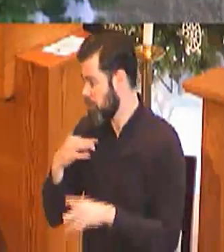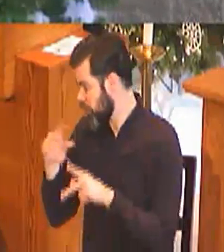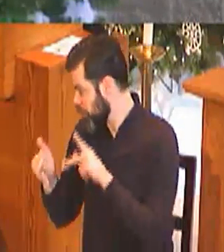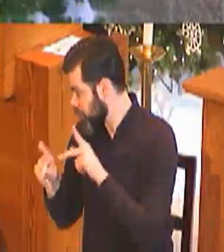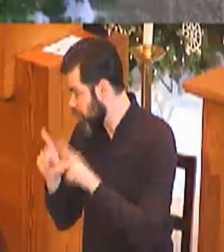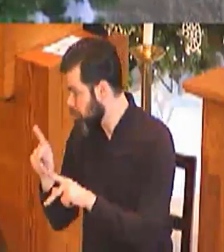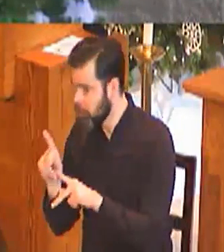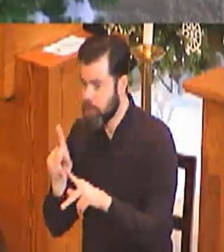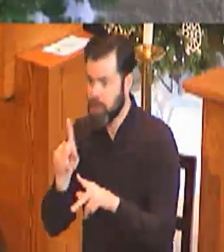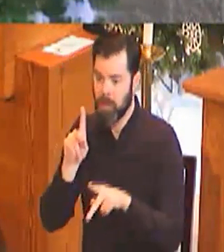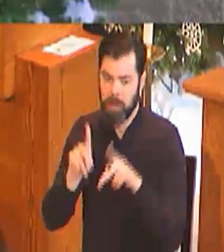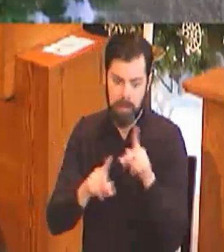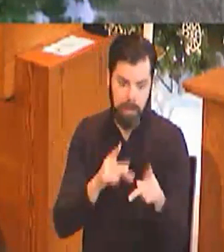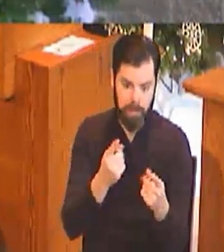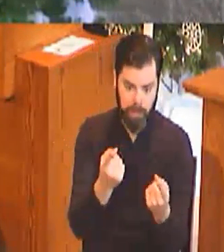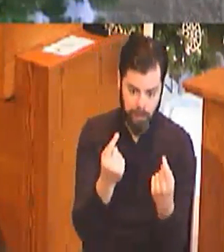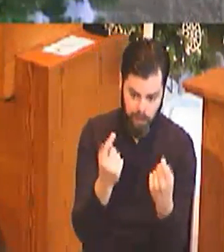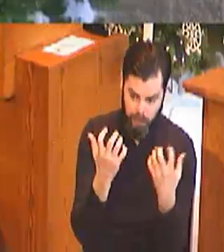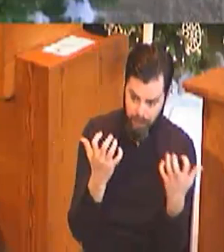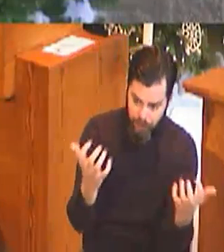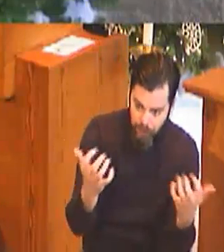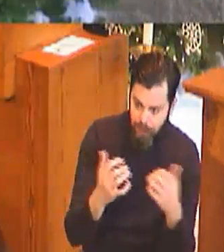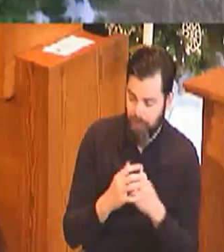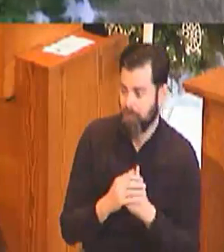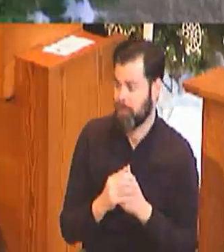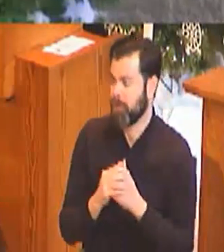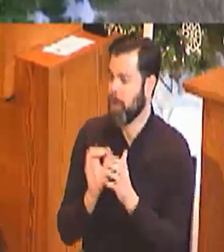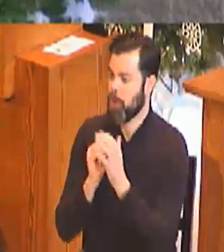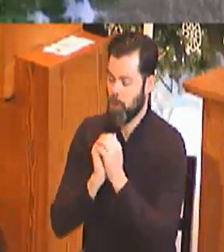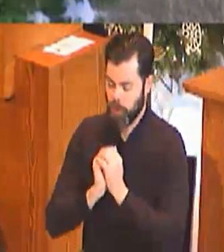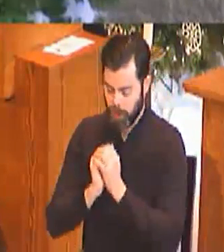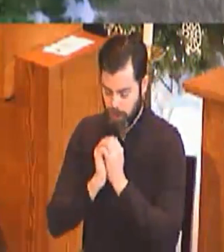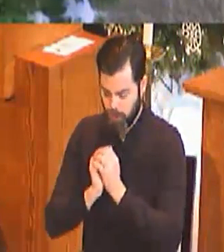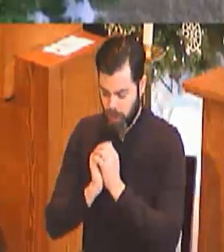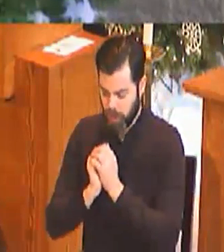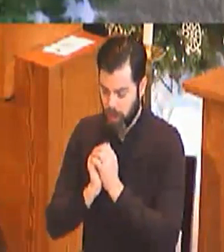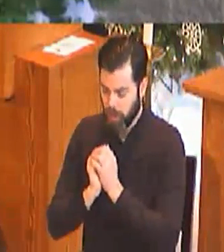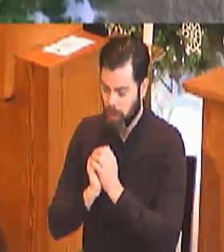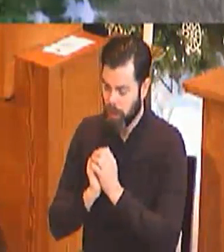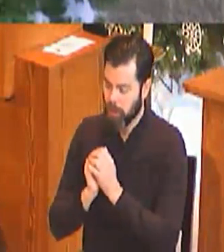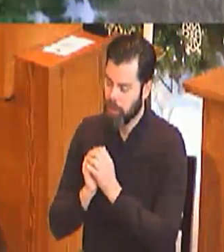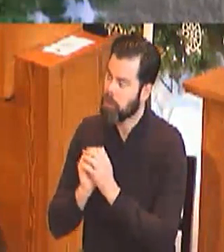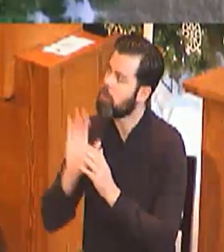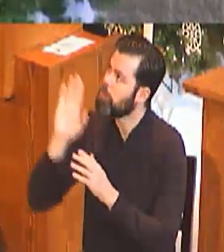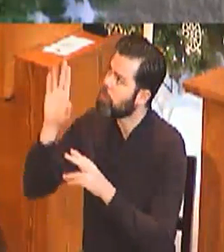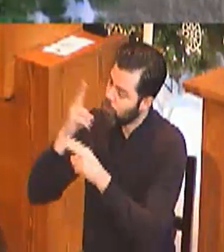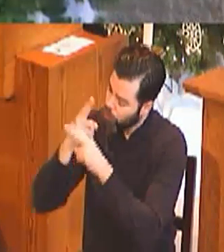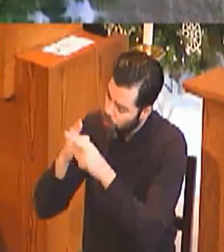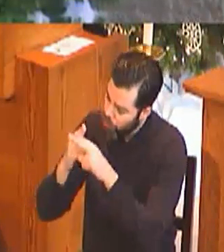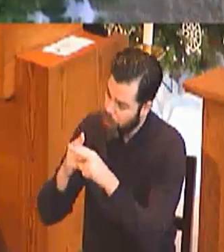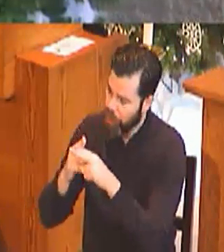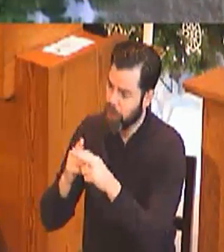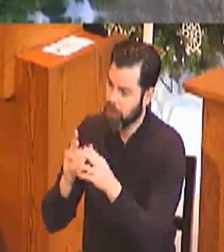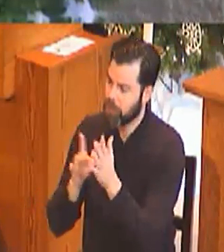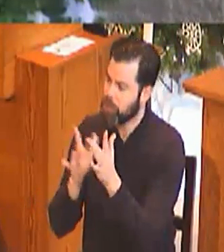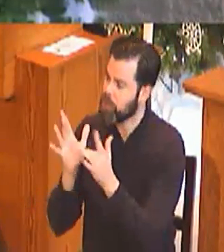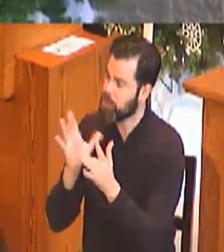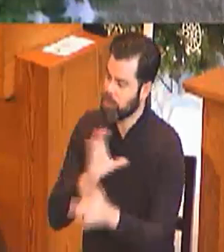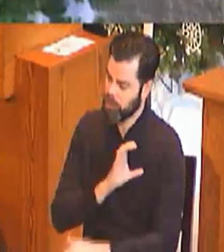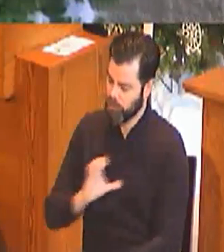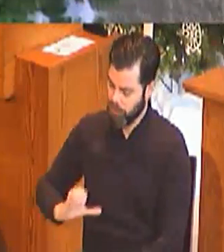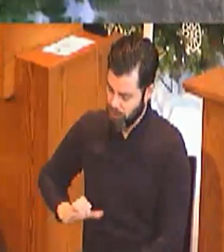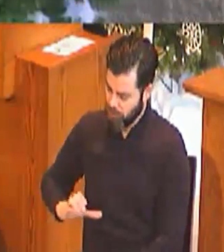congregants, everything. And we pray this in the name and through the power of Jesus the Christ. And so it